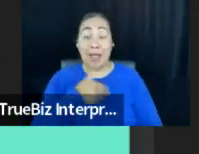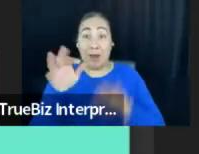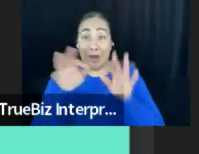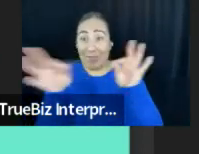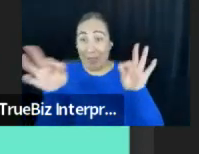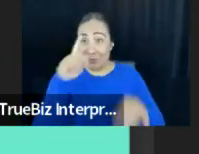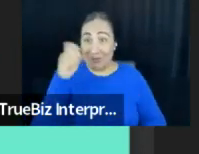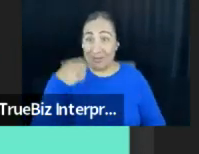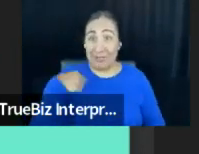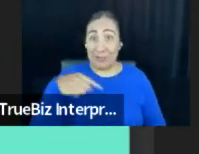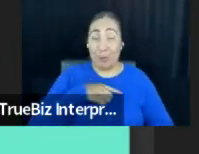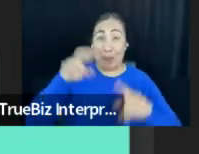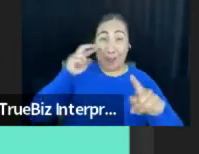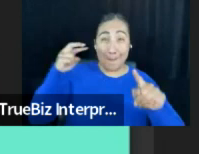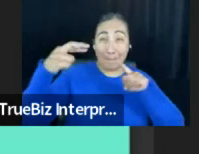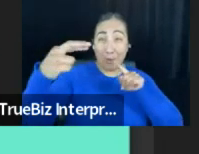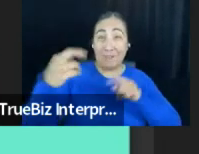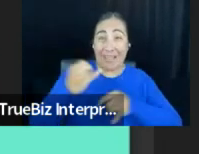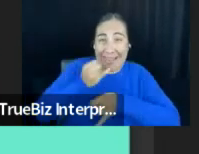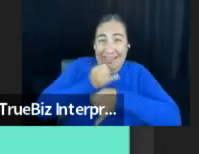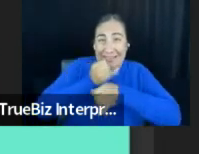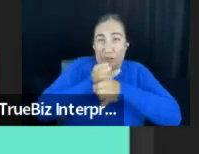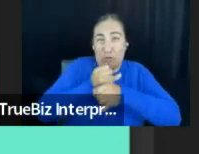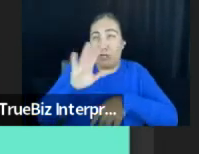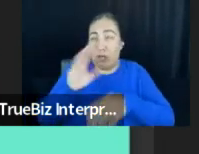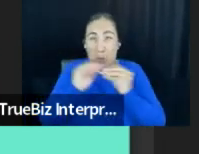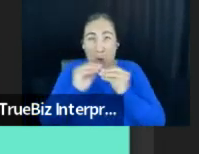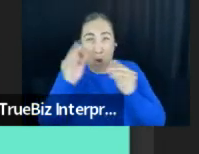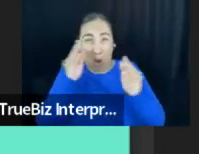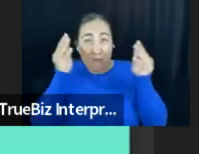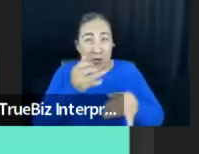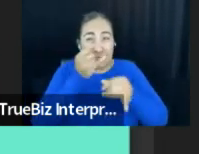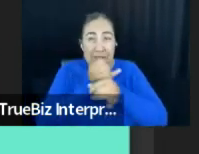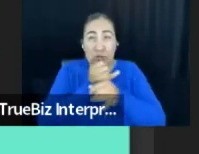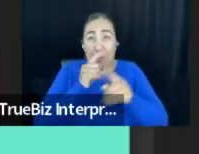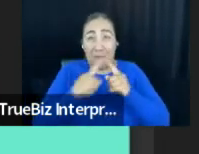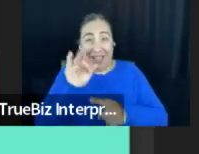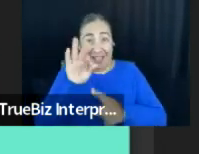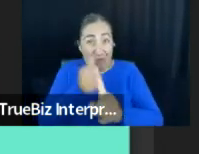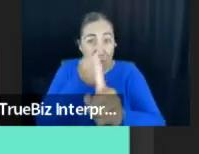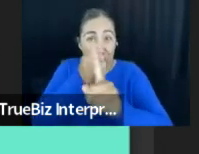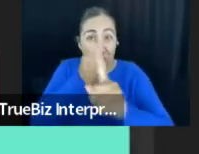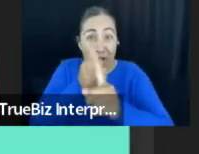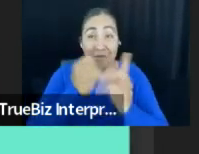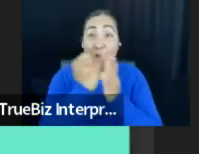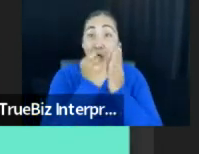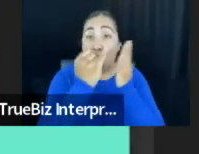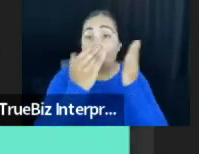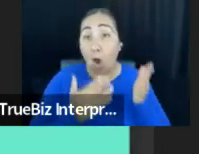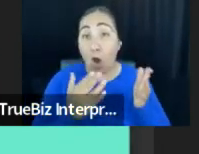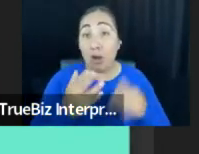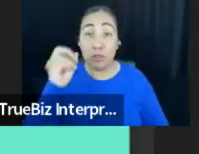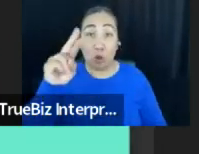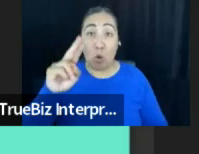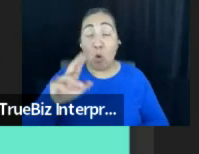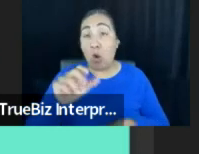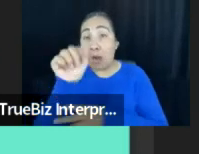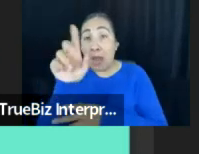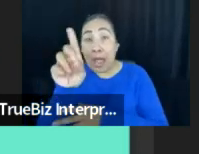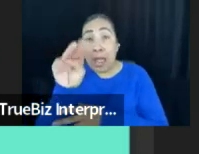the point of view of an institution, is kind of institution focused. But if you are an artist or an administrator that does